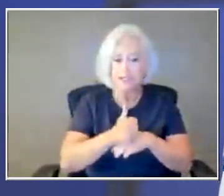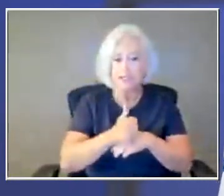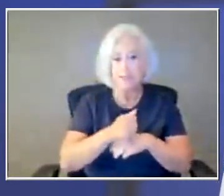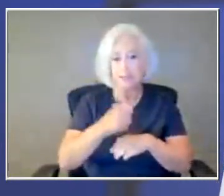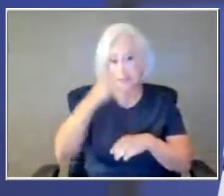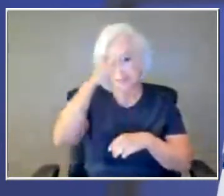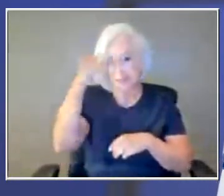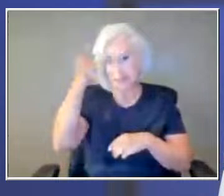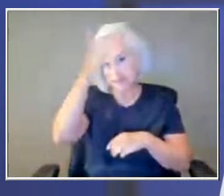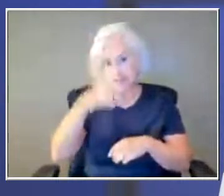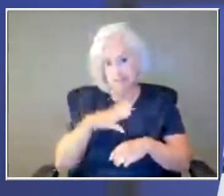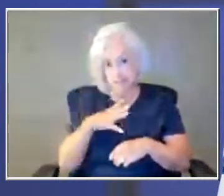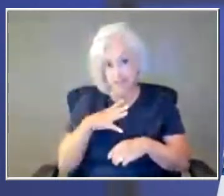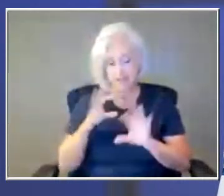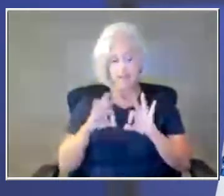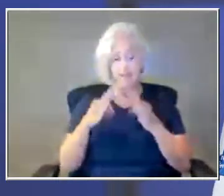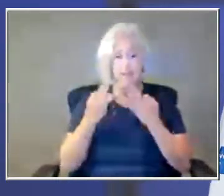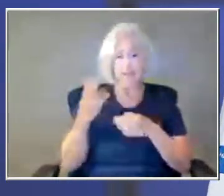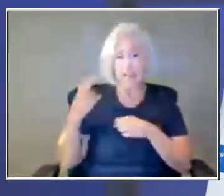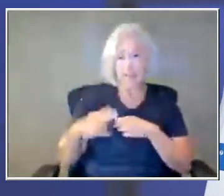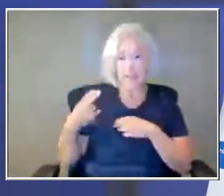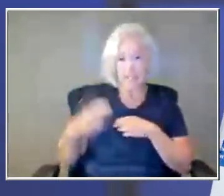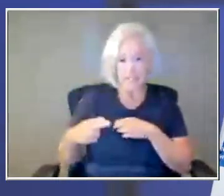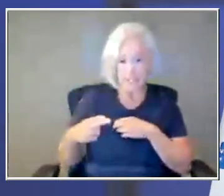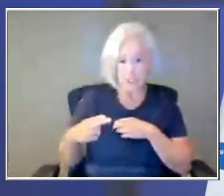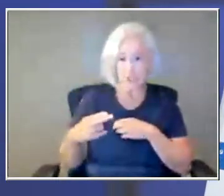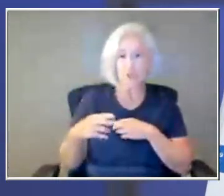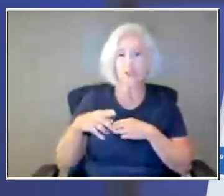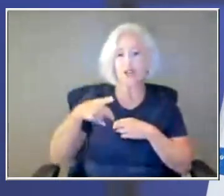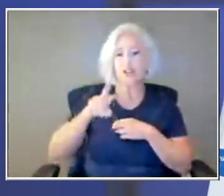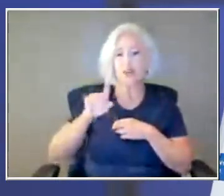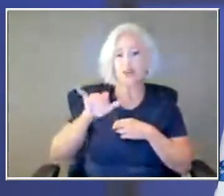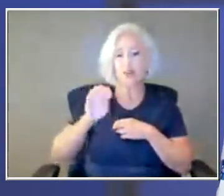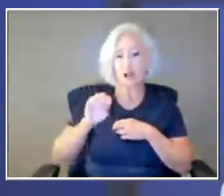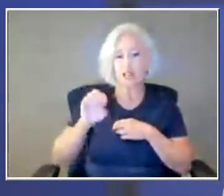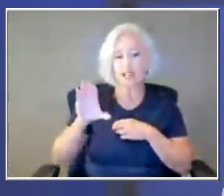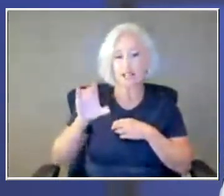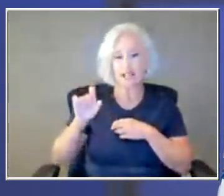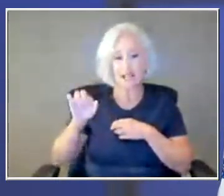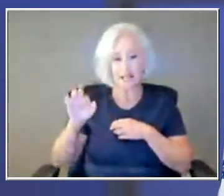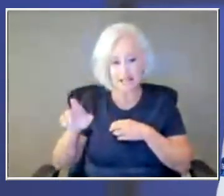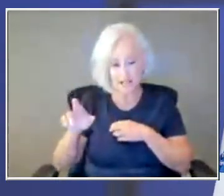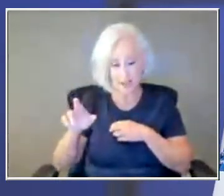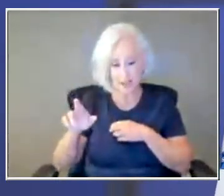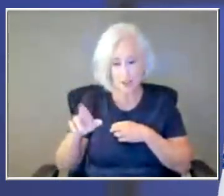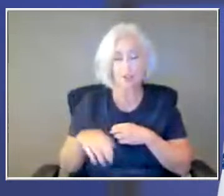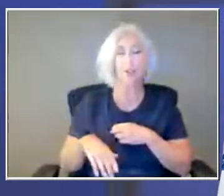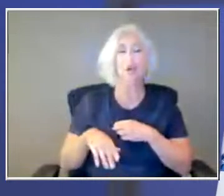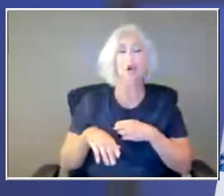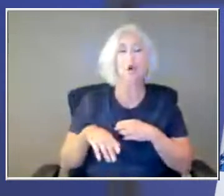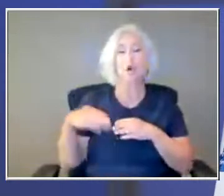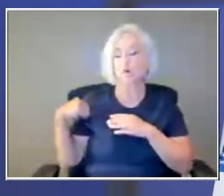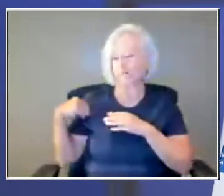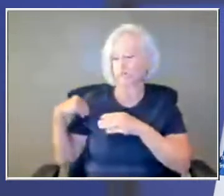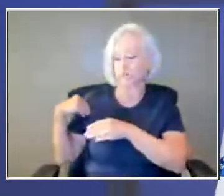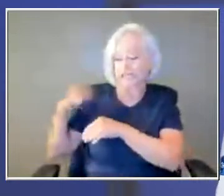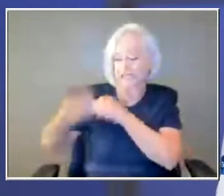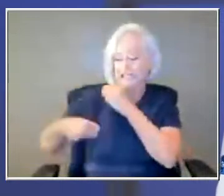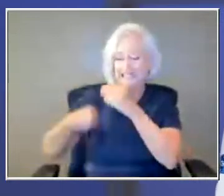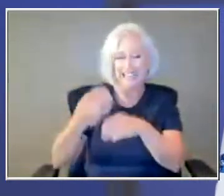prostate cancer in a first-degree relative, or who have an inherited cancer syndrome, and there are several that they could